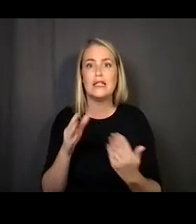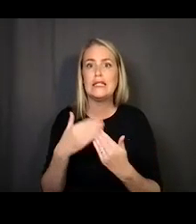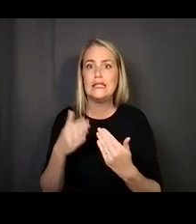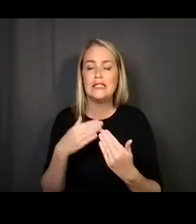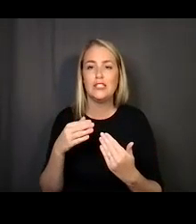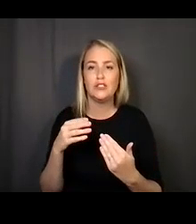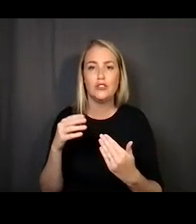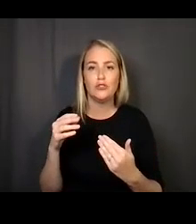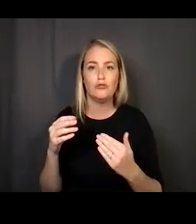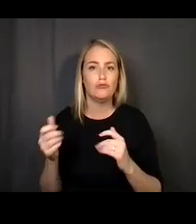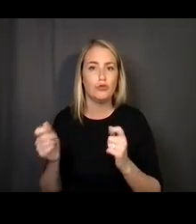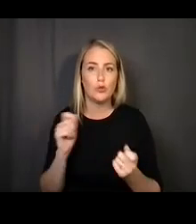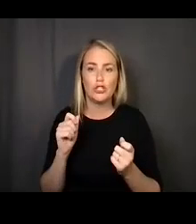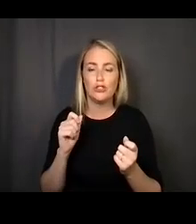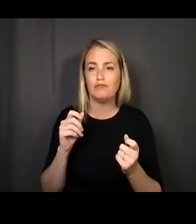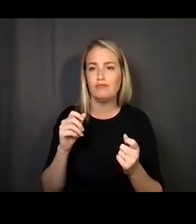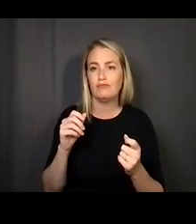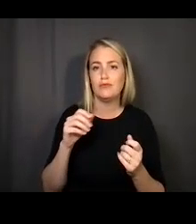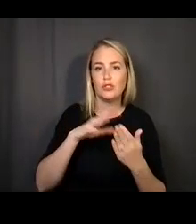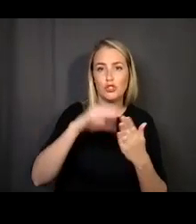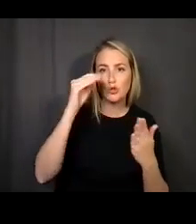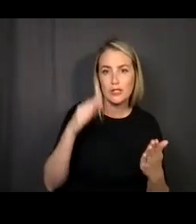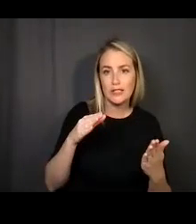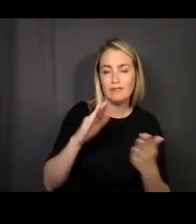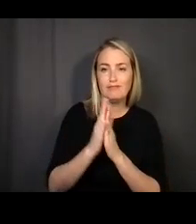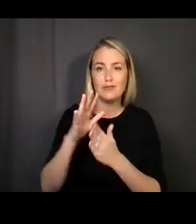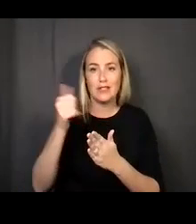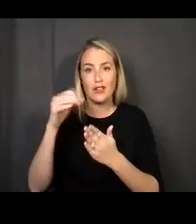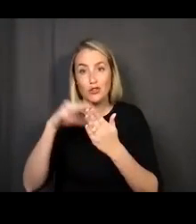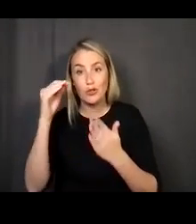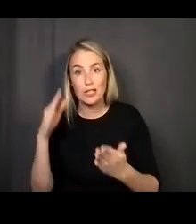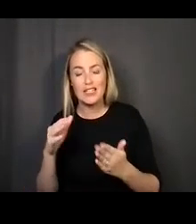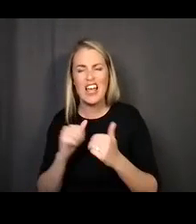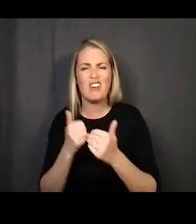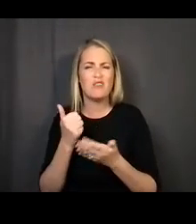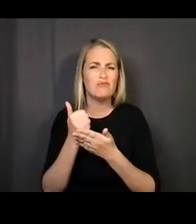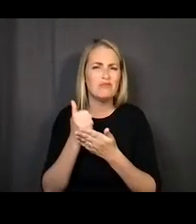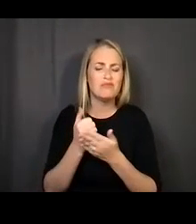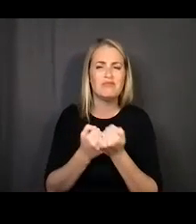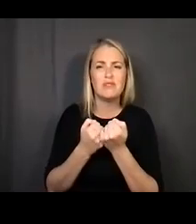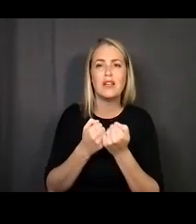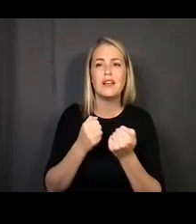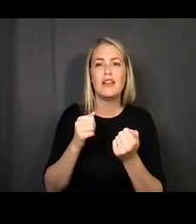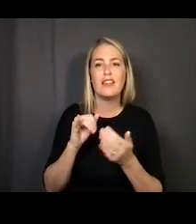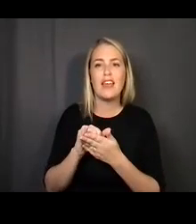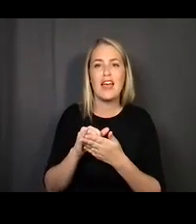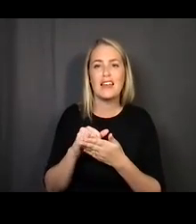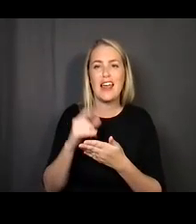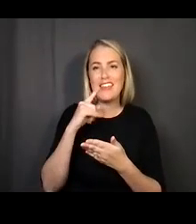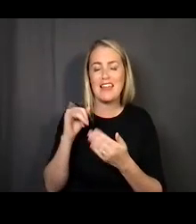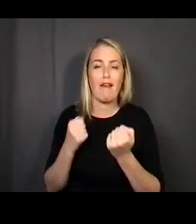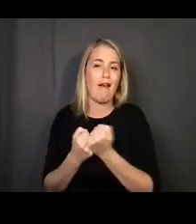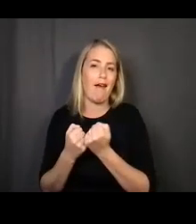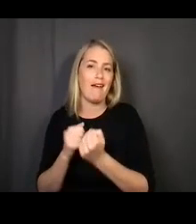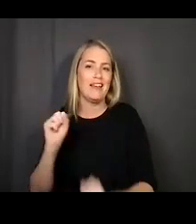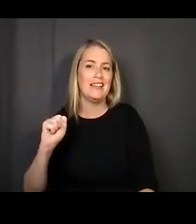So depends on how you want to use it and how you're trying to support your I En think we realidad depende de sidekick, they cómo called it, prefieran to your ustedes